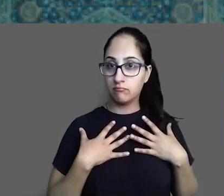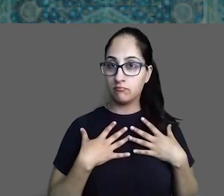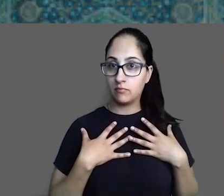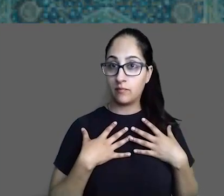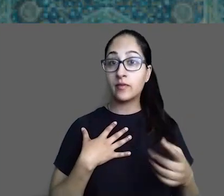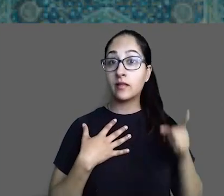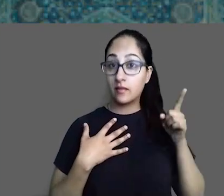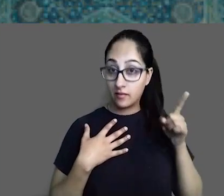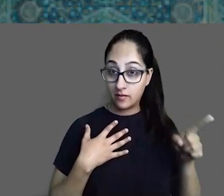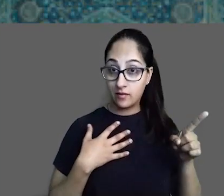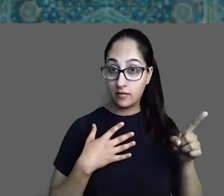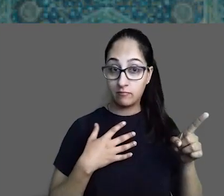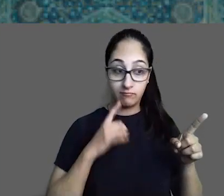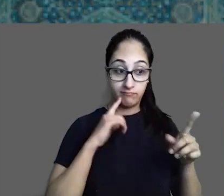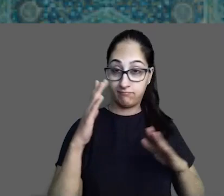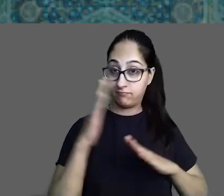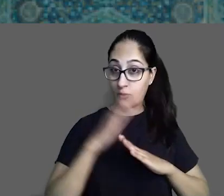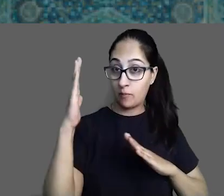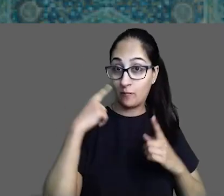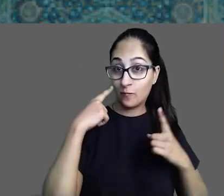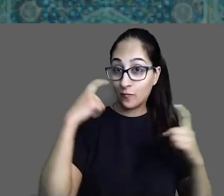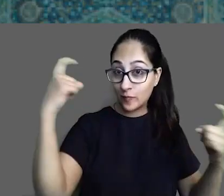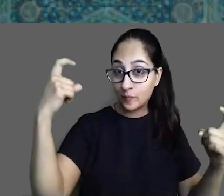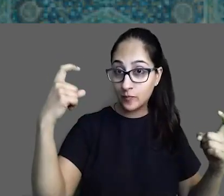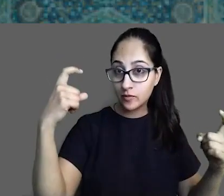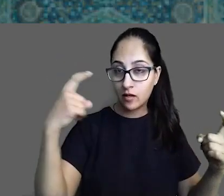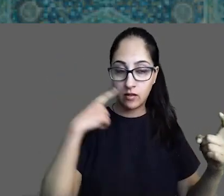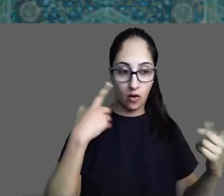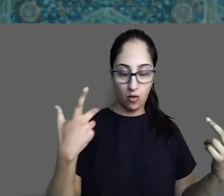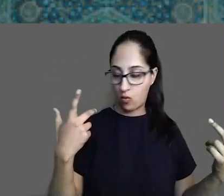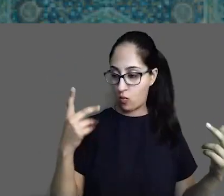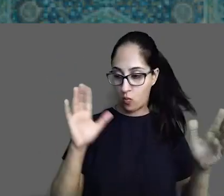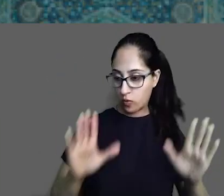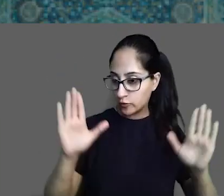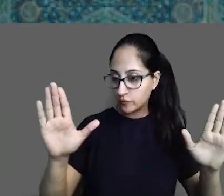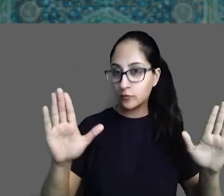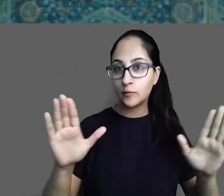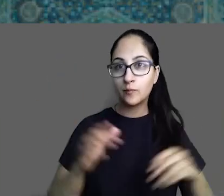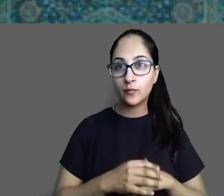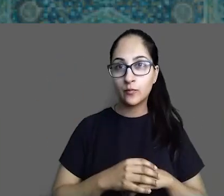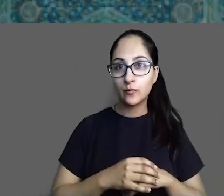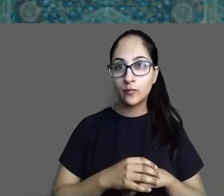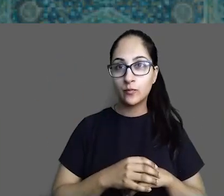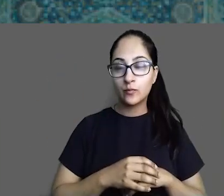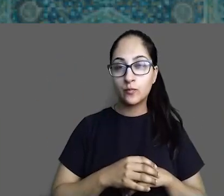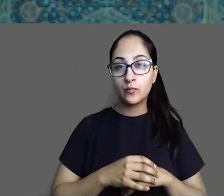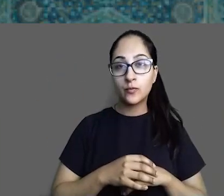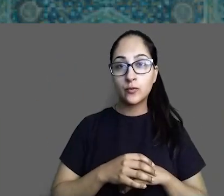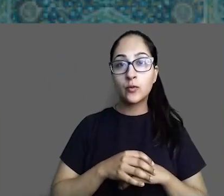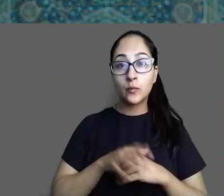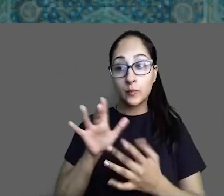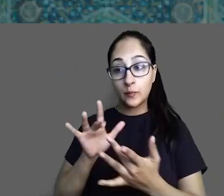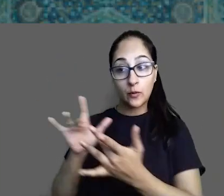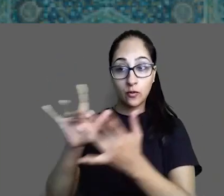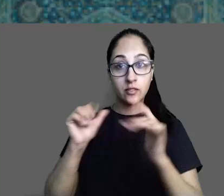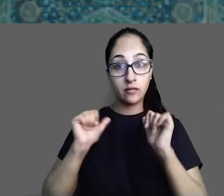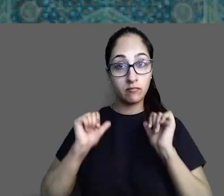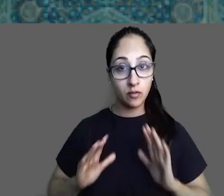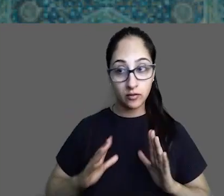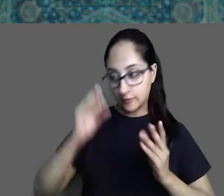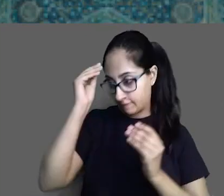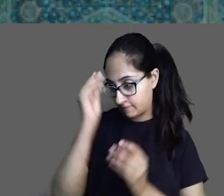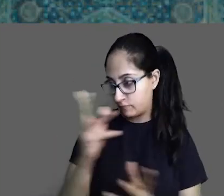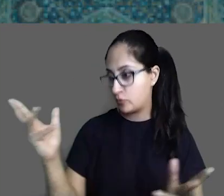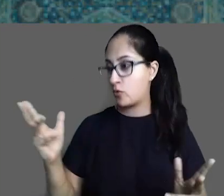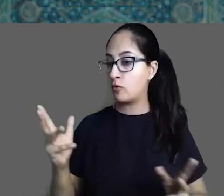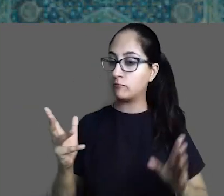is not something that you ever question. You get the invitation, you go there. And I was surrounded by artists from 6